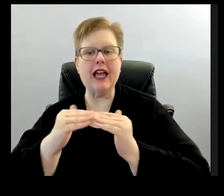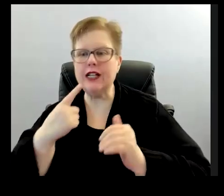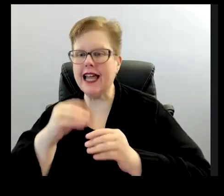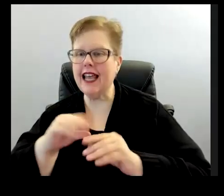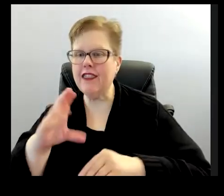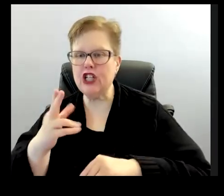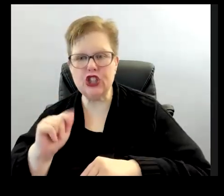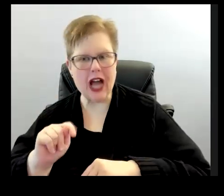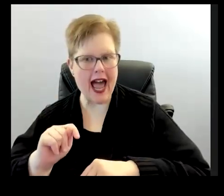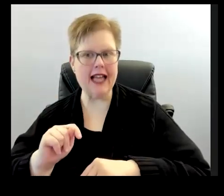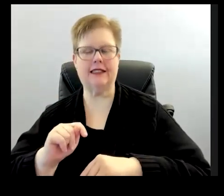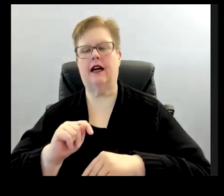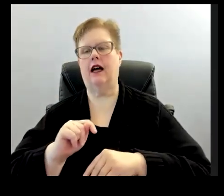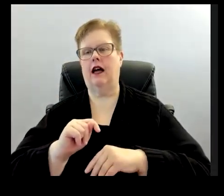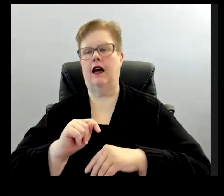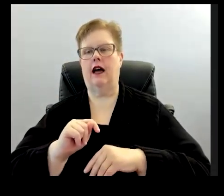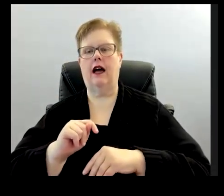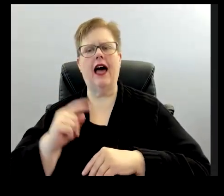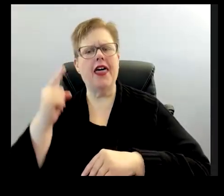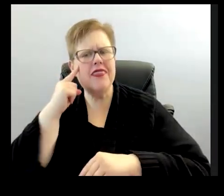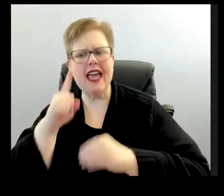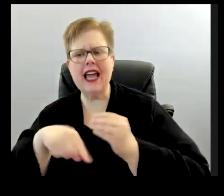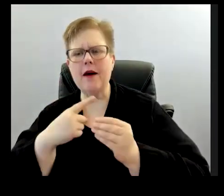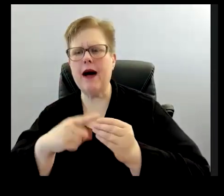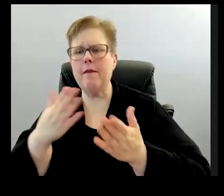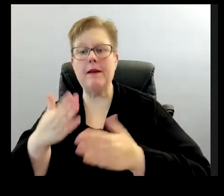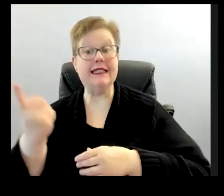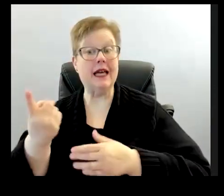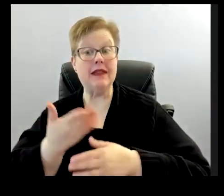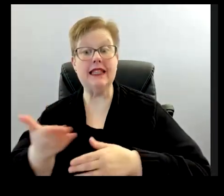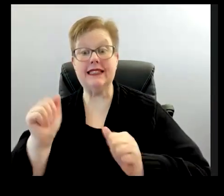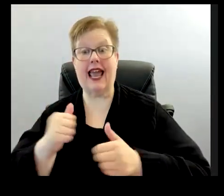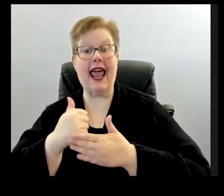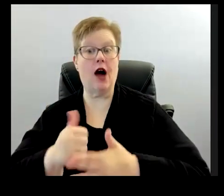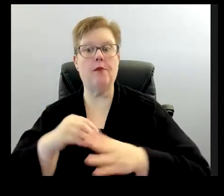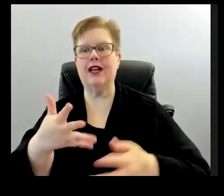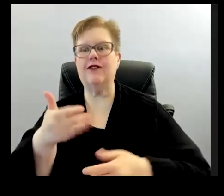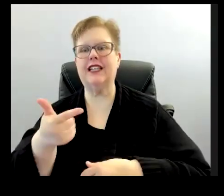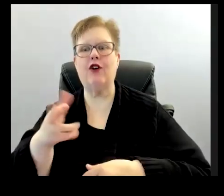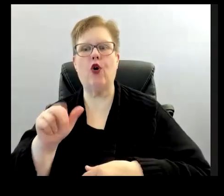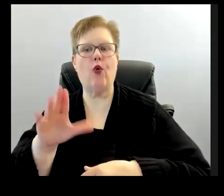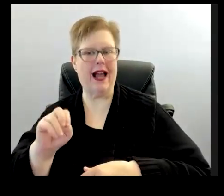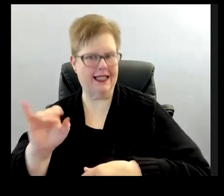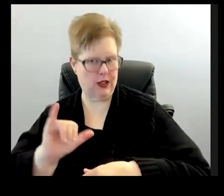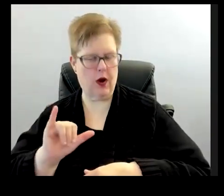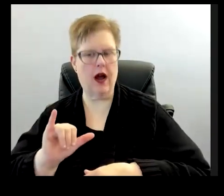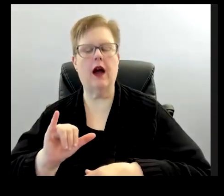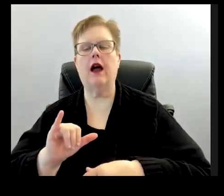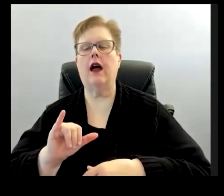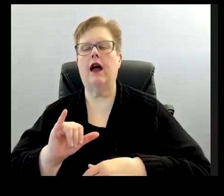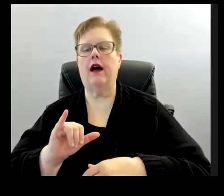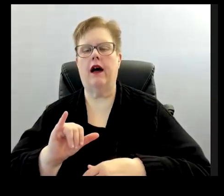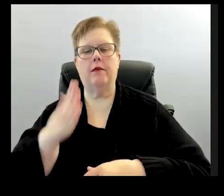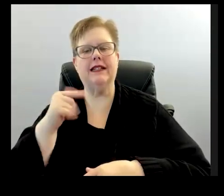chat. Um, think about it. Maybe some of these things can help you give yourself some grace as well, because